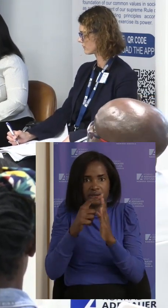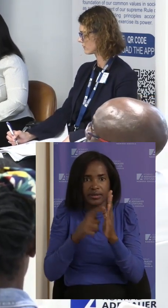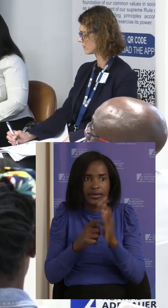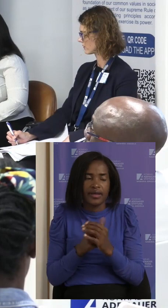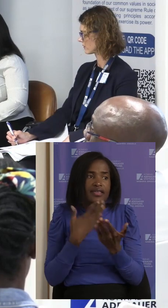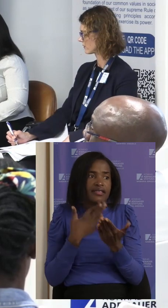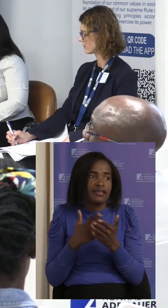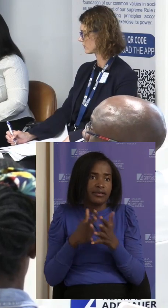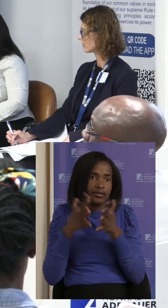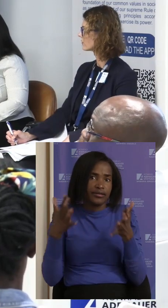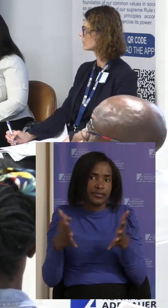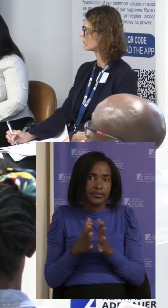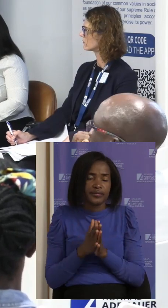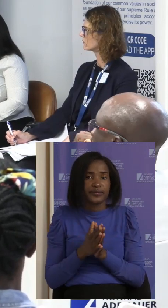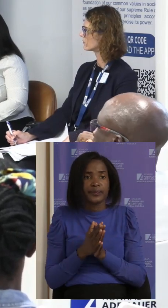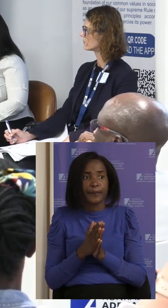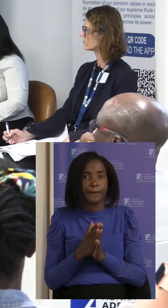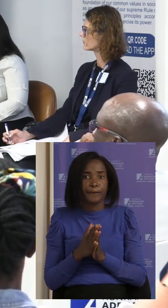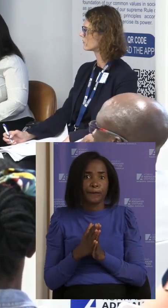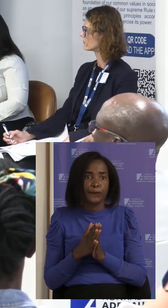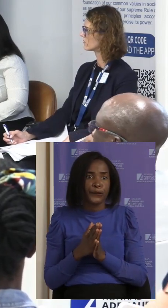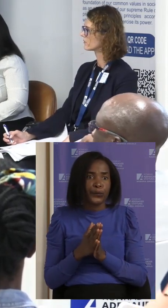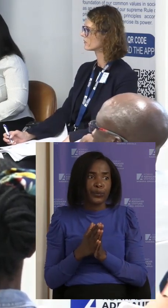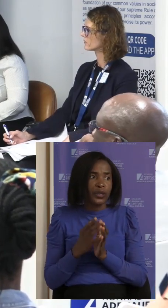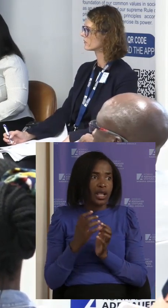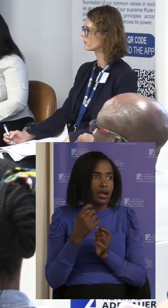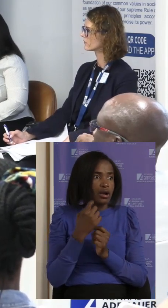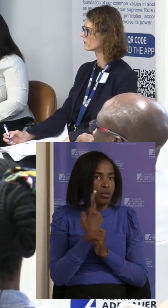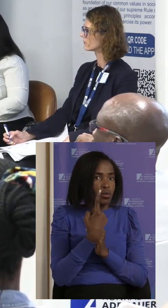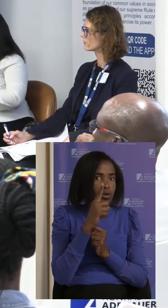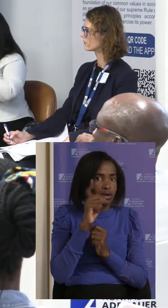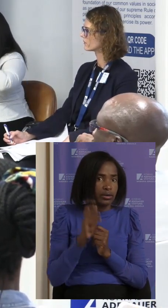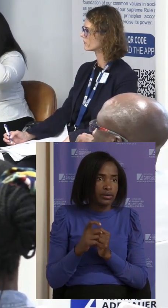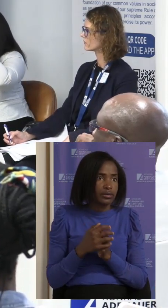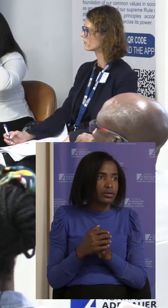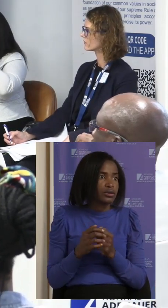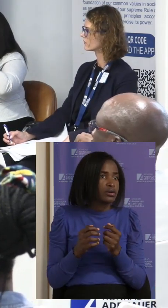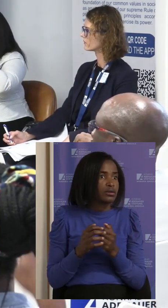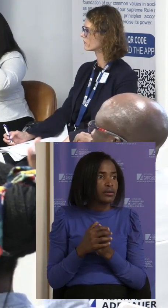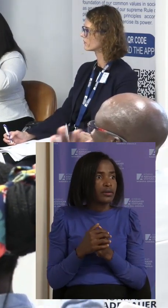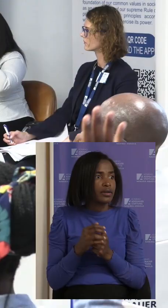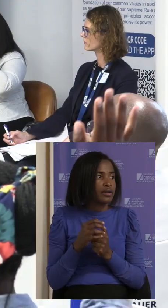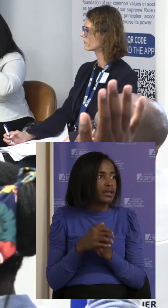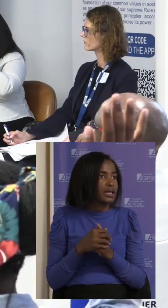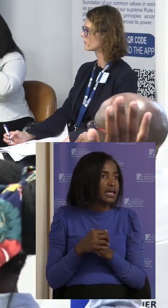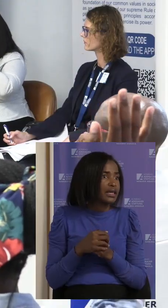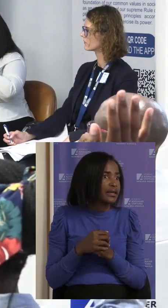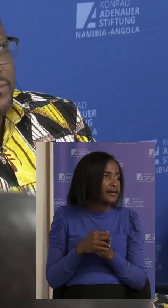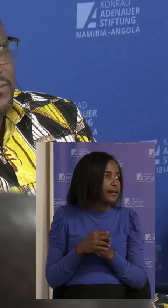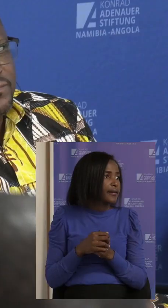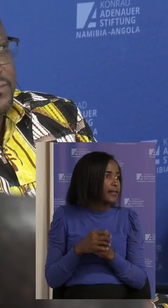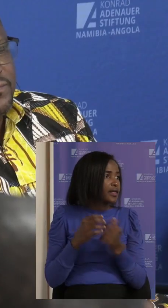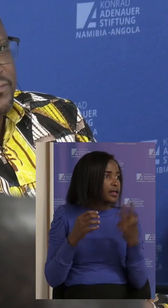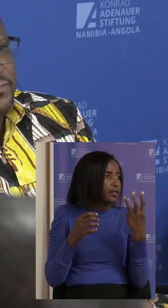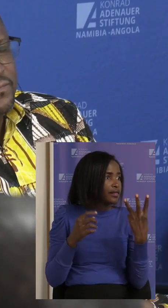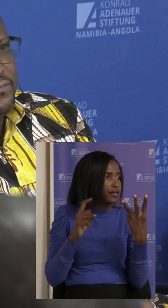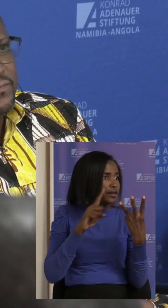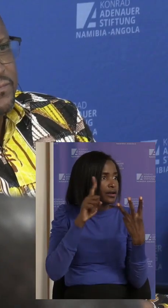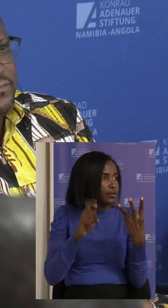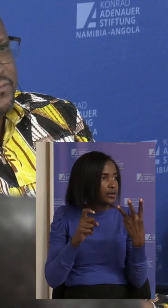I think, okay, we have one more question here. And also the back. We are going to take these 3